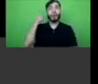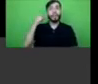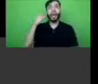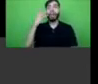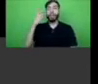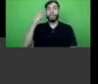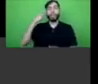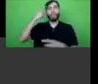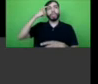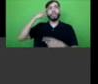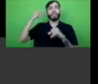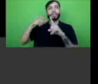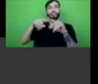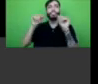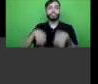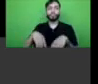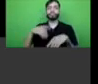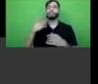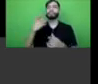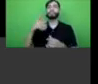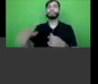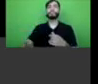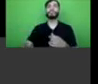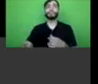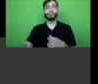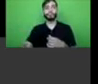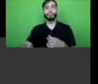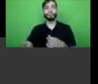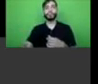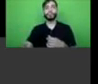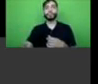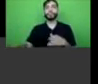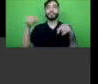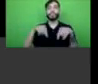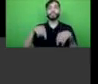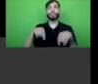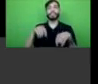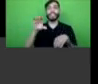being able to walk, and post-traumatic stress disorder.